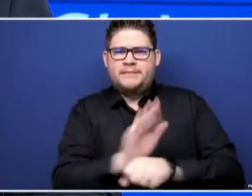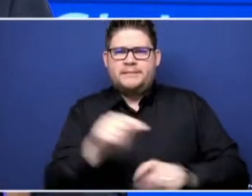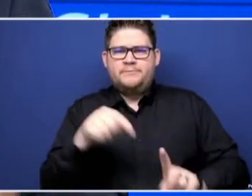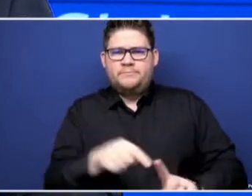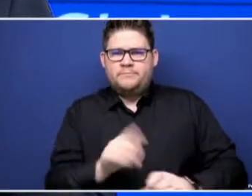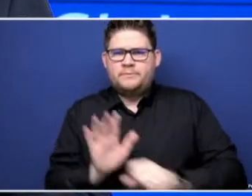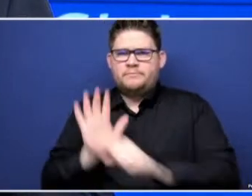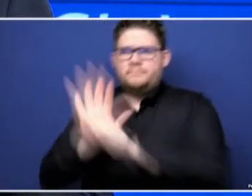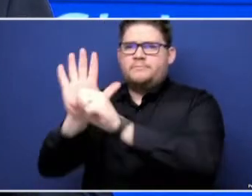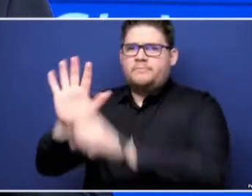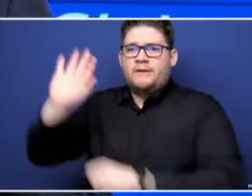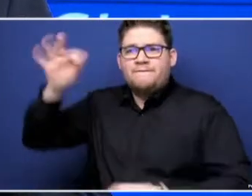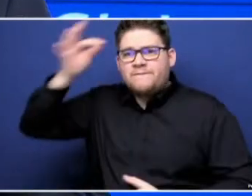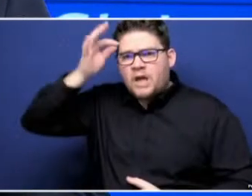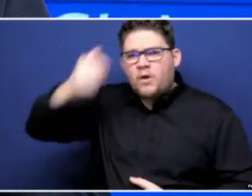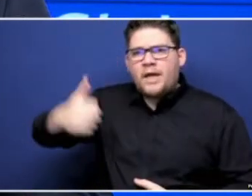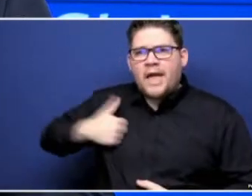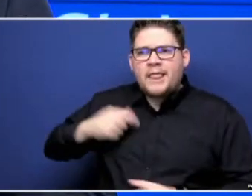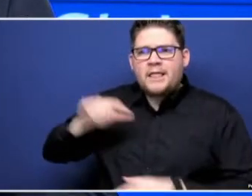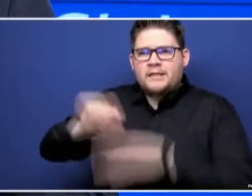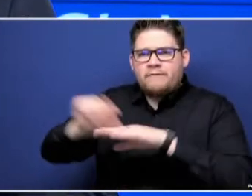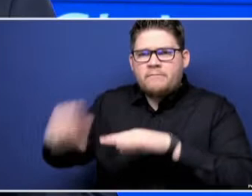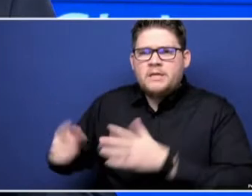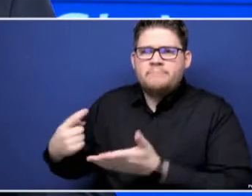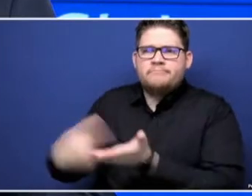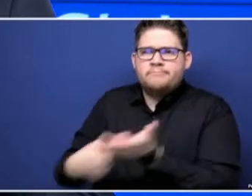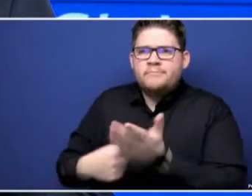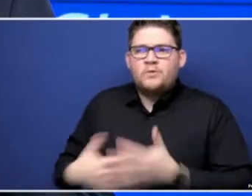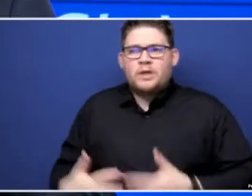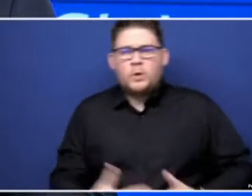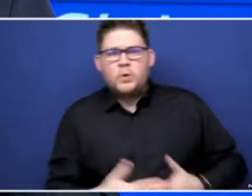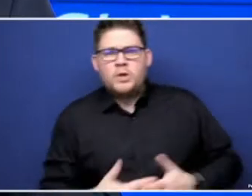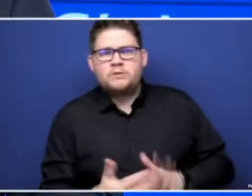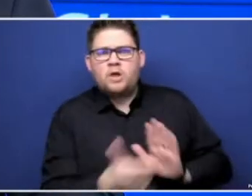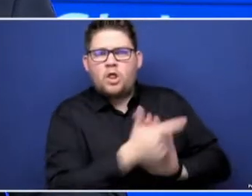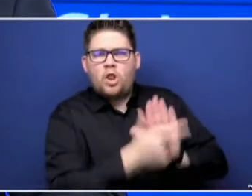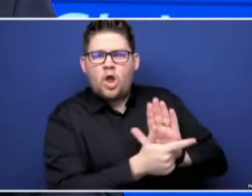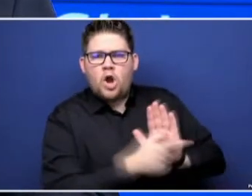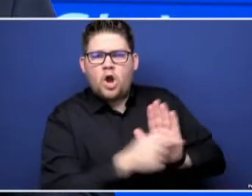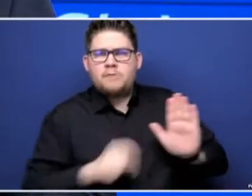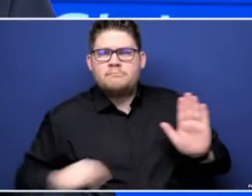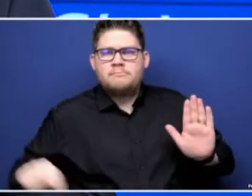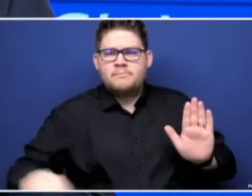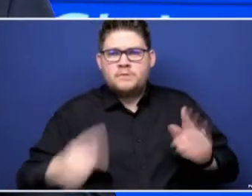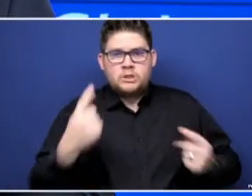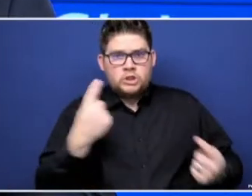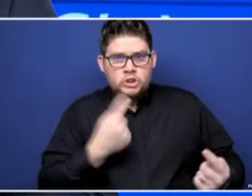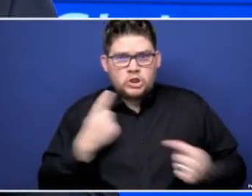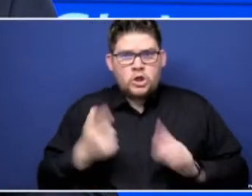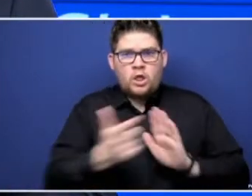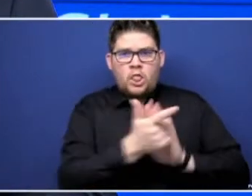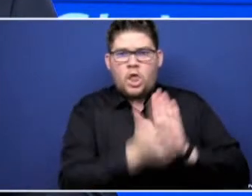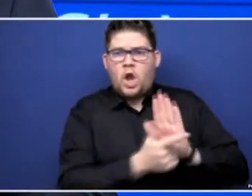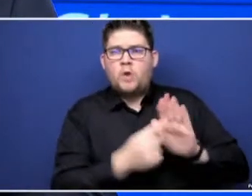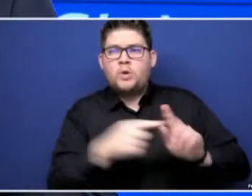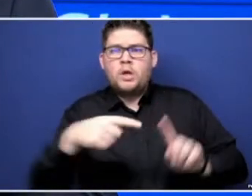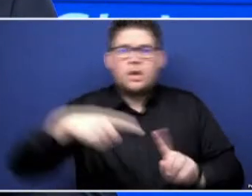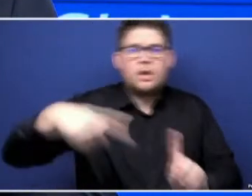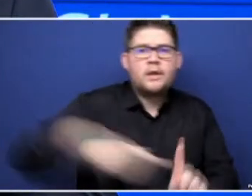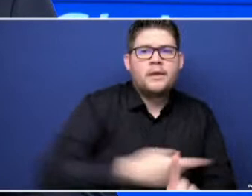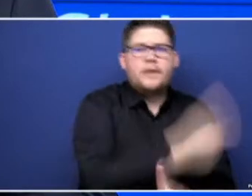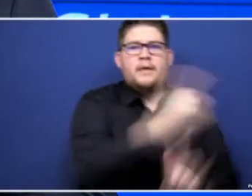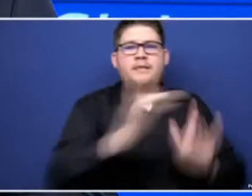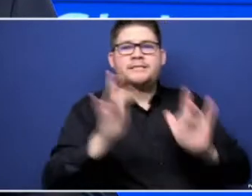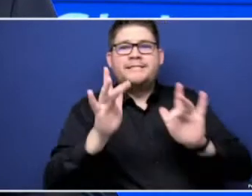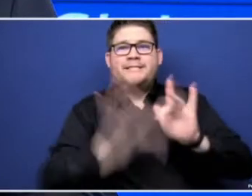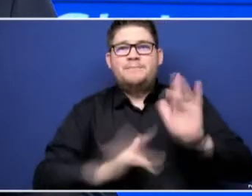the federal government, who made the decision to cancel the cruise ship industry activities for 2021, will be advocating, and we've